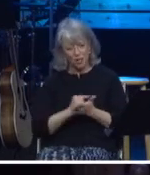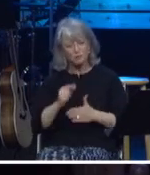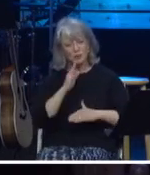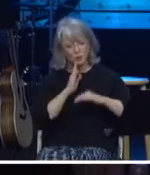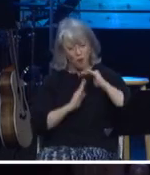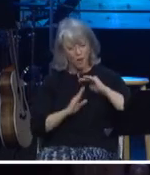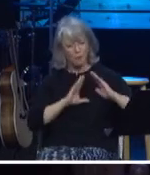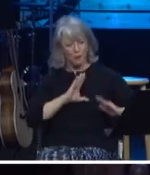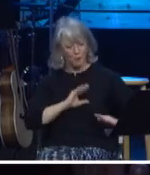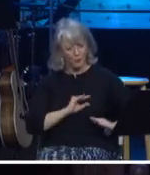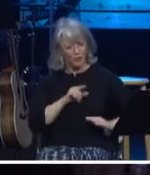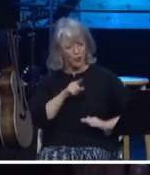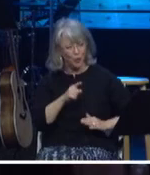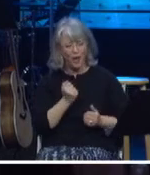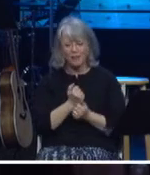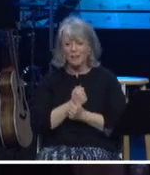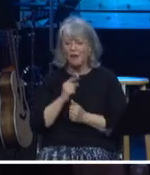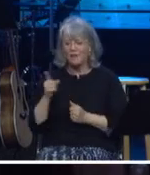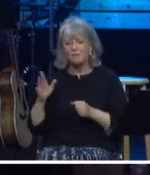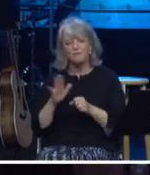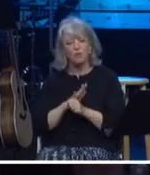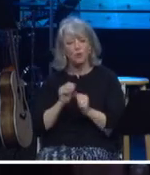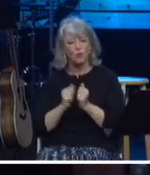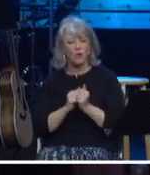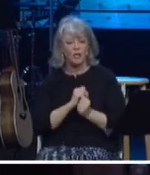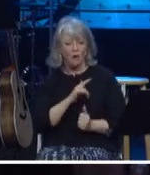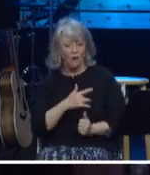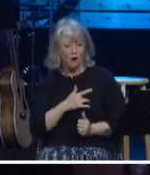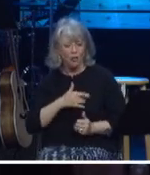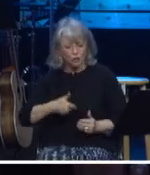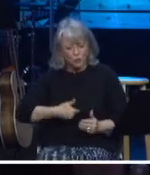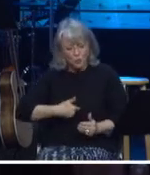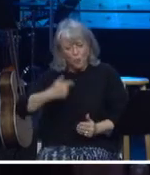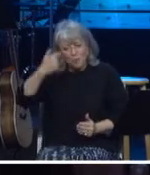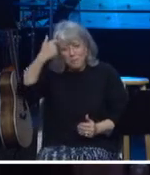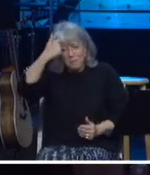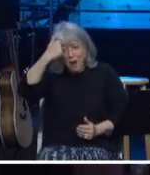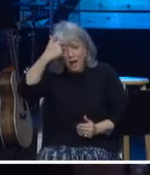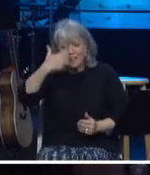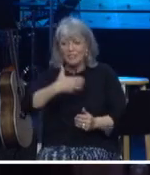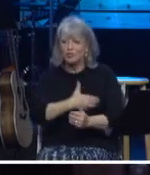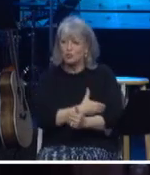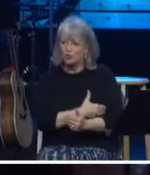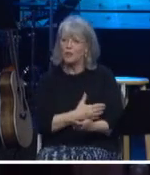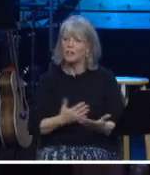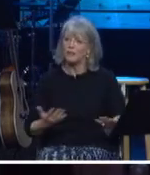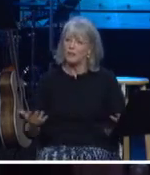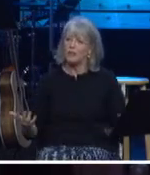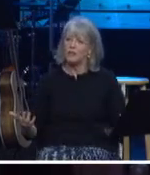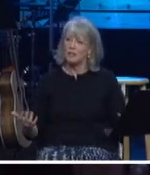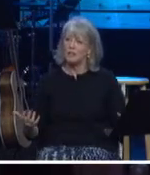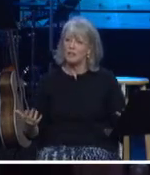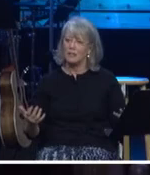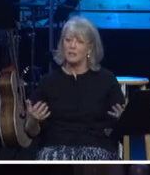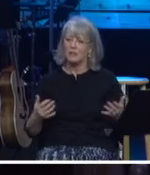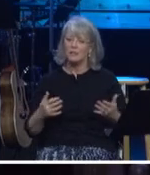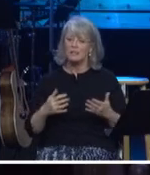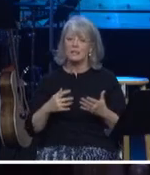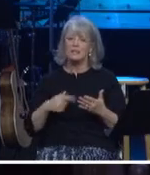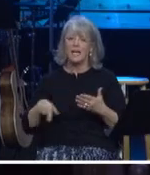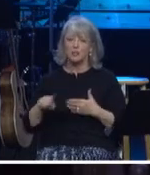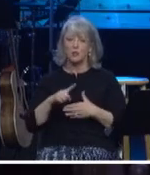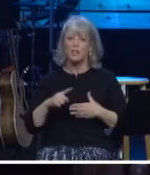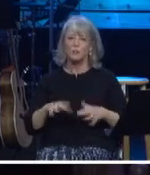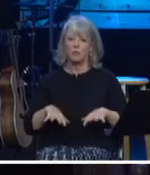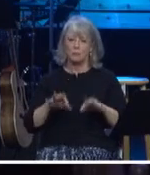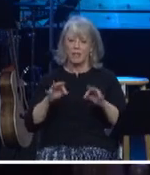And love Him supremely with all your heart, soul, mind, and strength. We'll pick it up here next week.